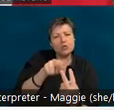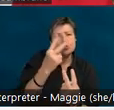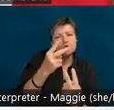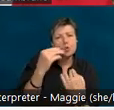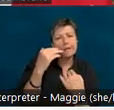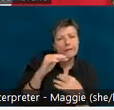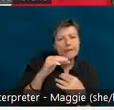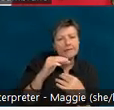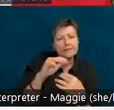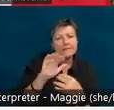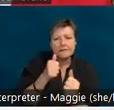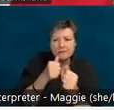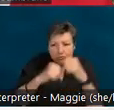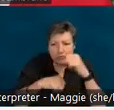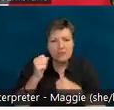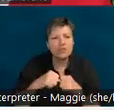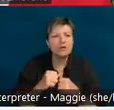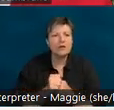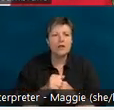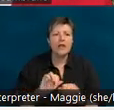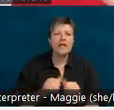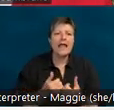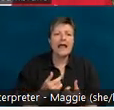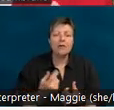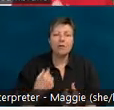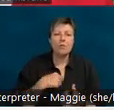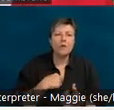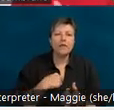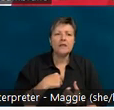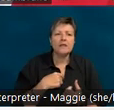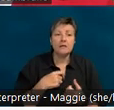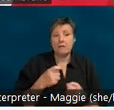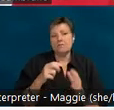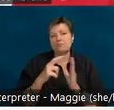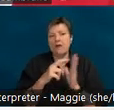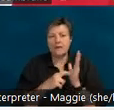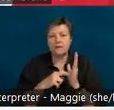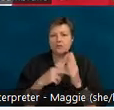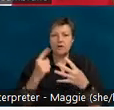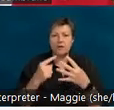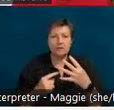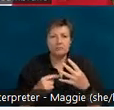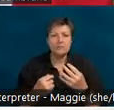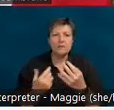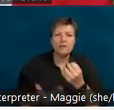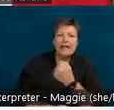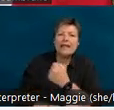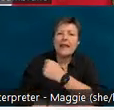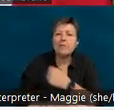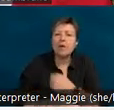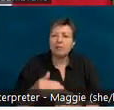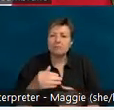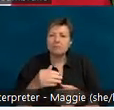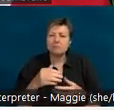of gender nonconforming individuals? How do regulatory criteria enable medical institutions to determine what it means